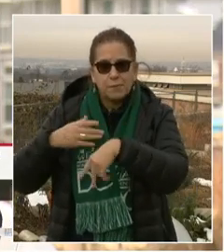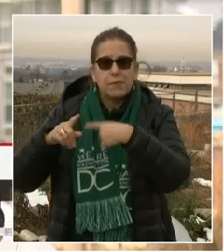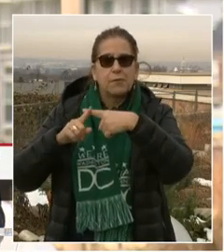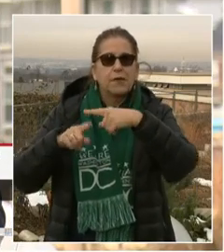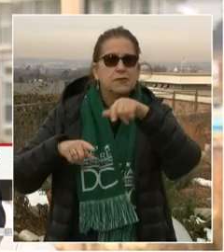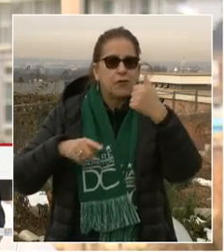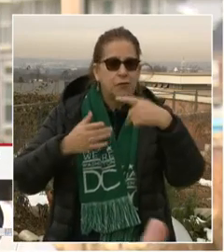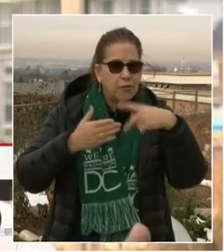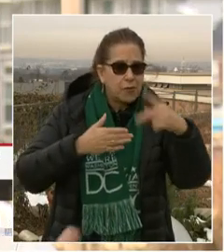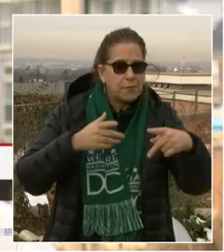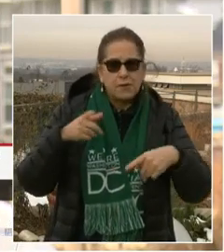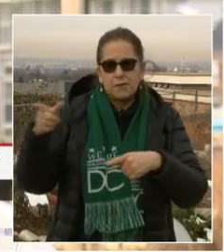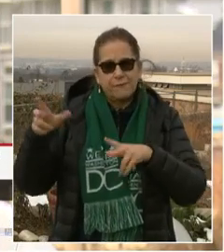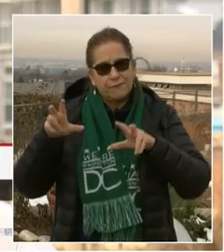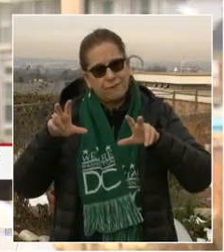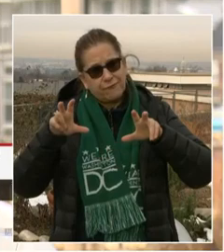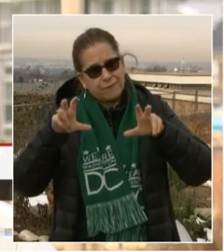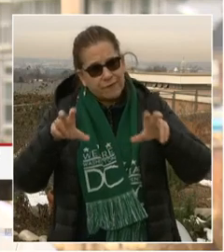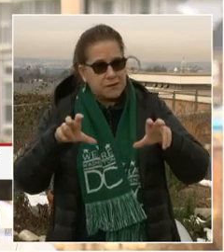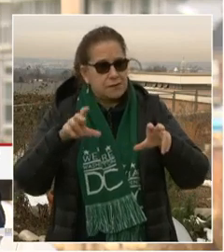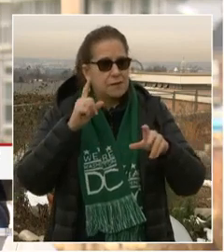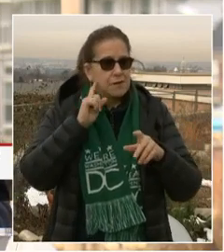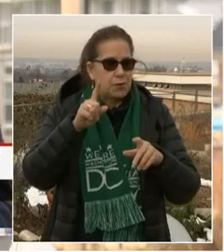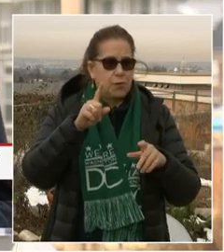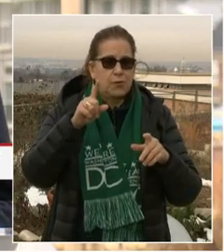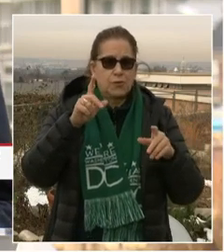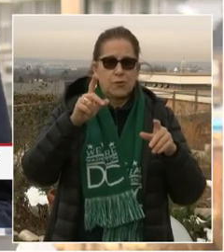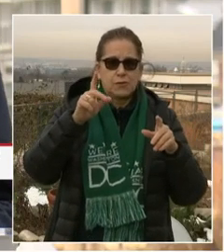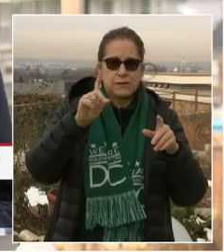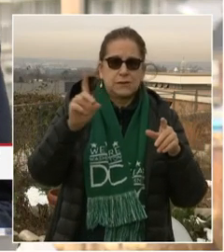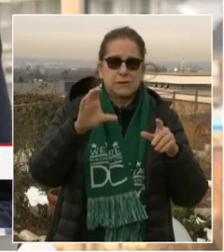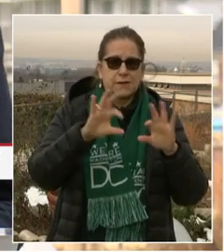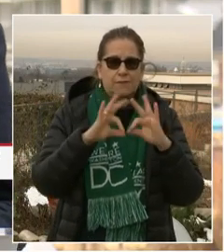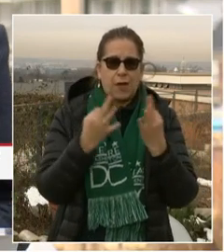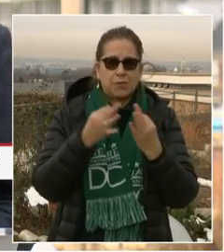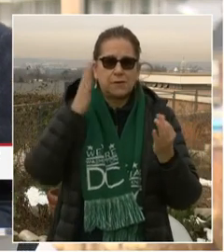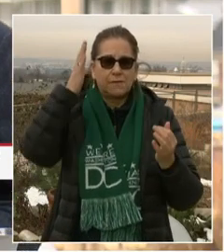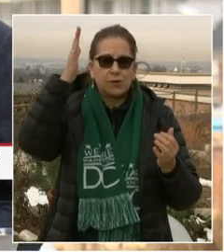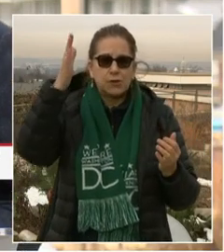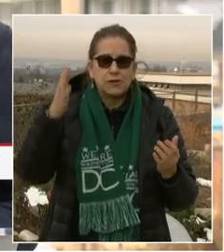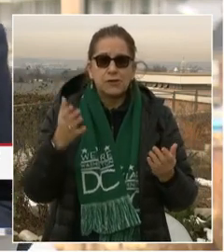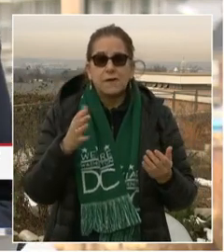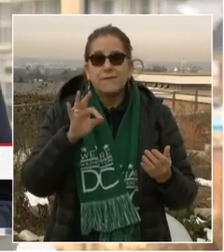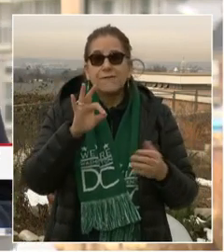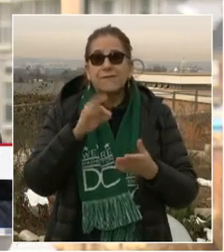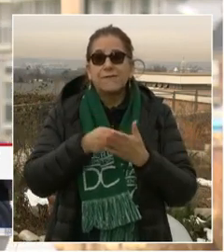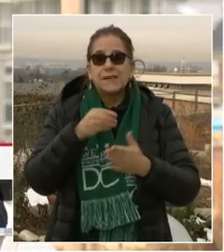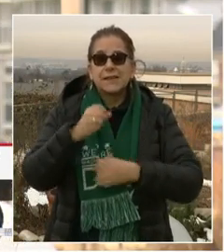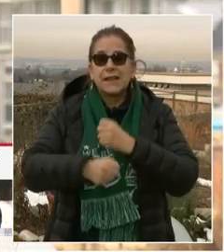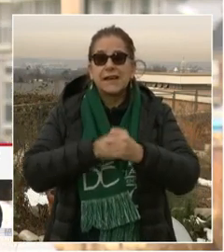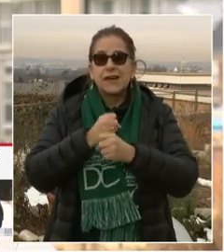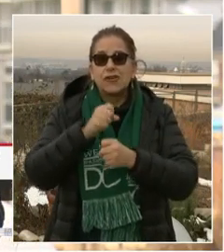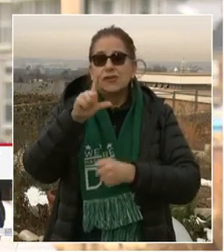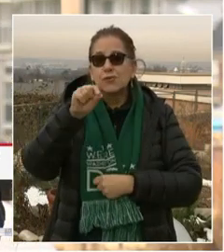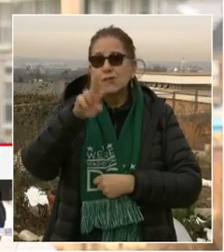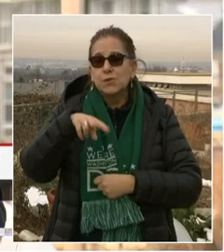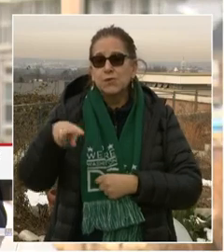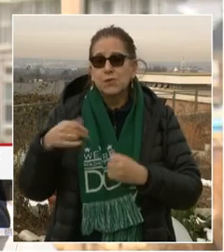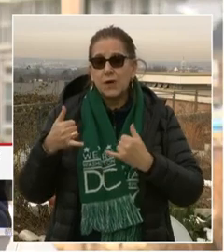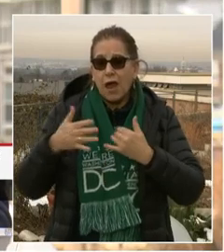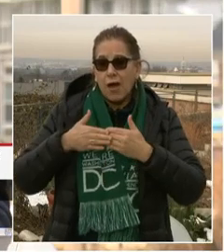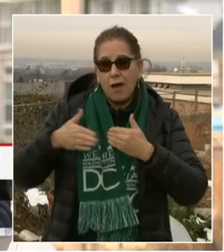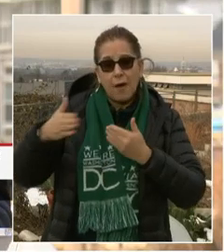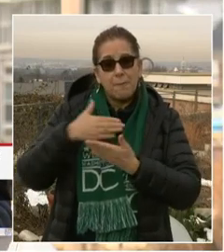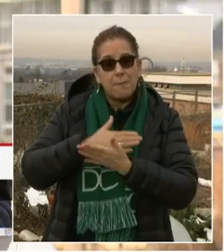families. Going into fiscal year 2022, the budget last year, my staff and I were